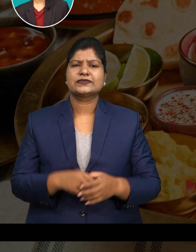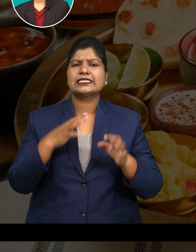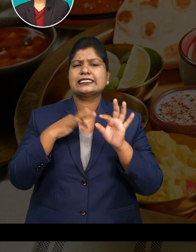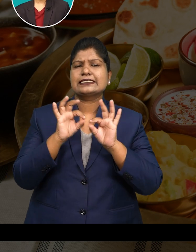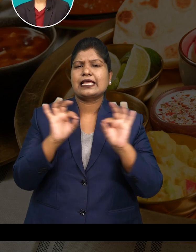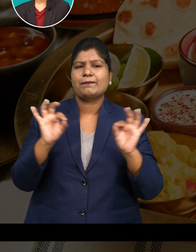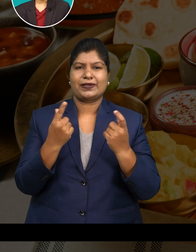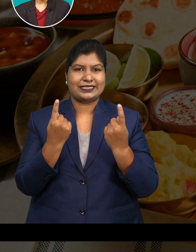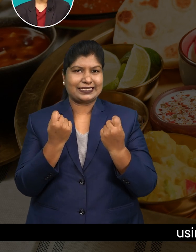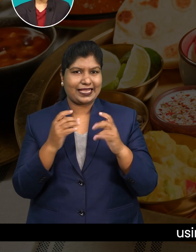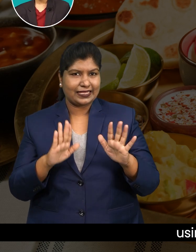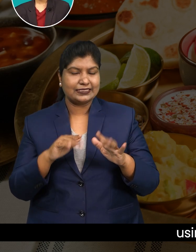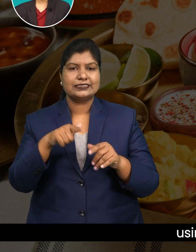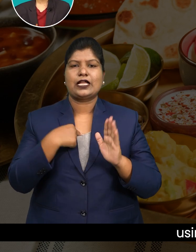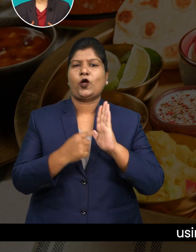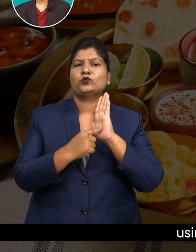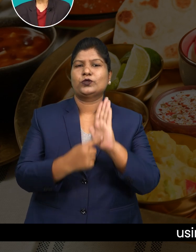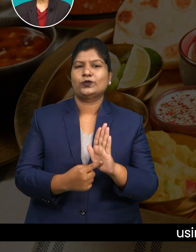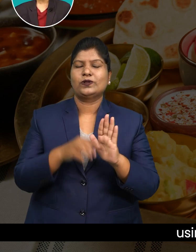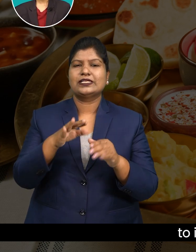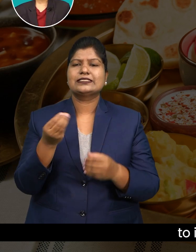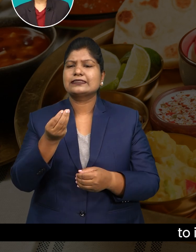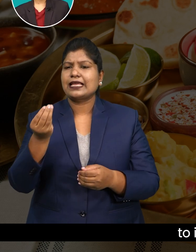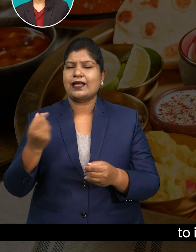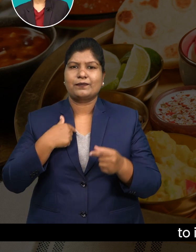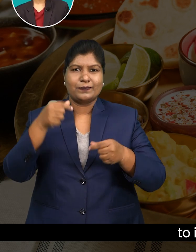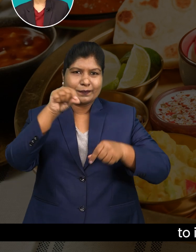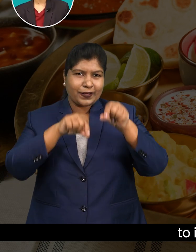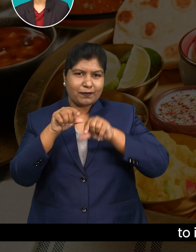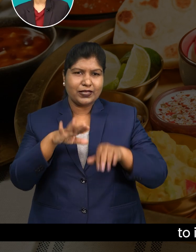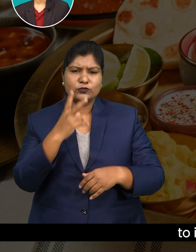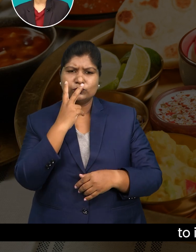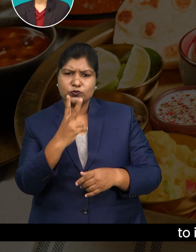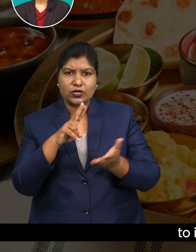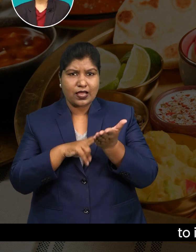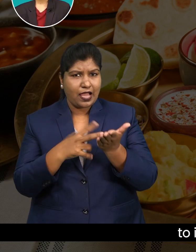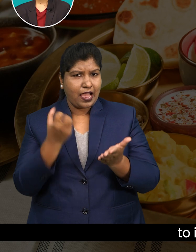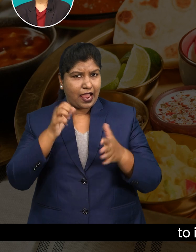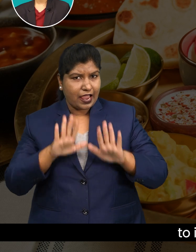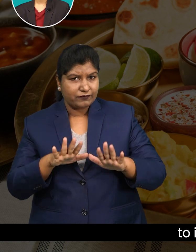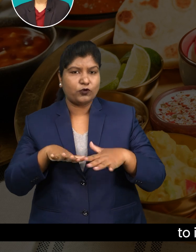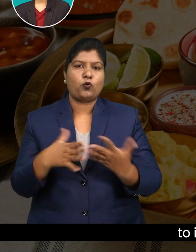Simple tests are performed using certain chemicals to identify the nutrients.